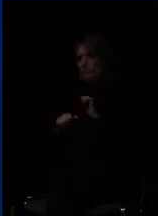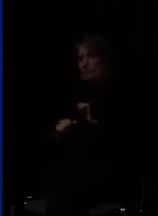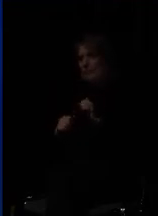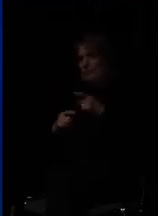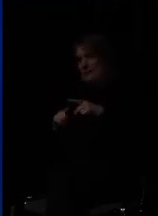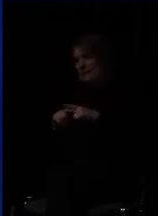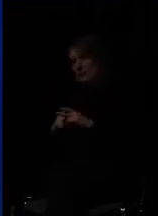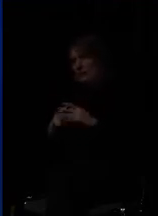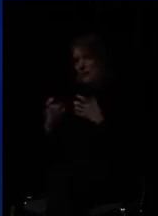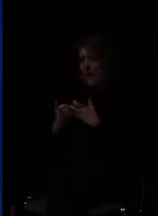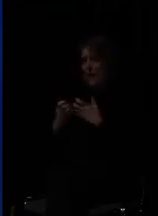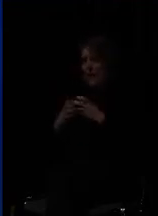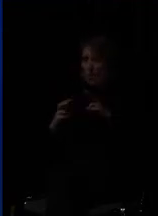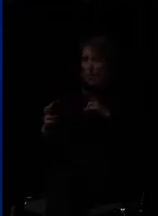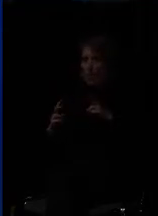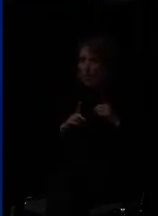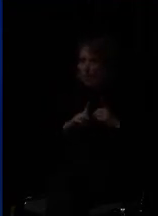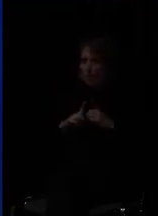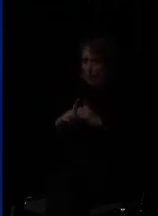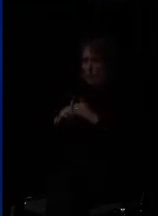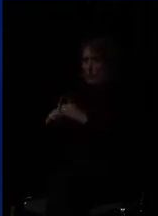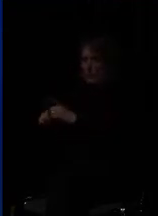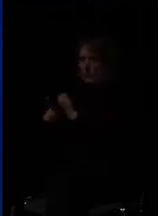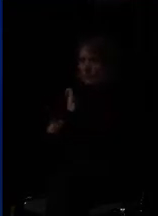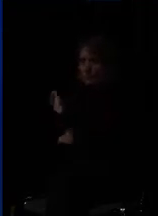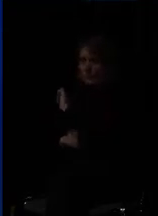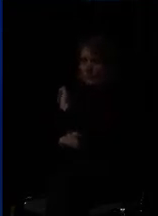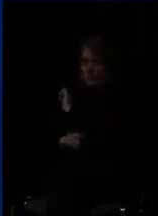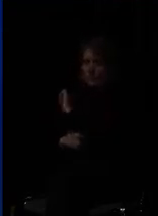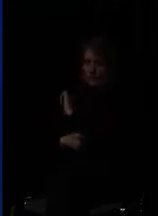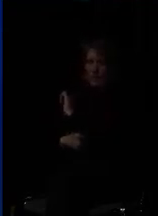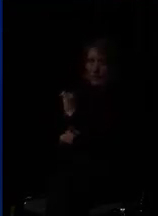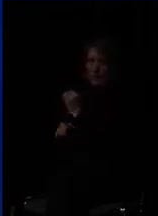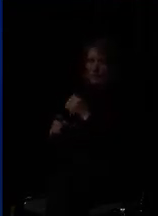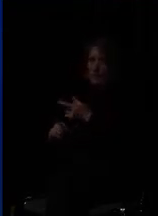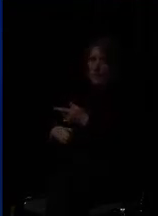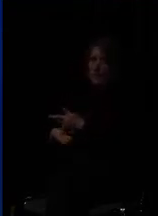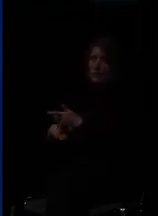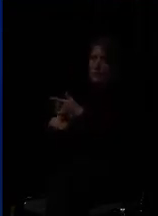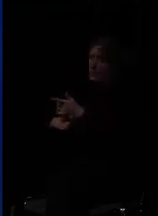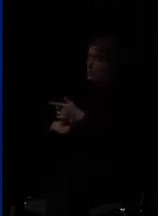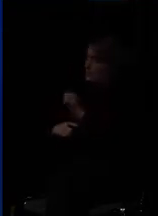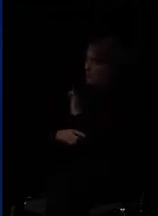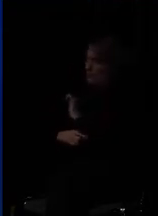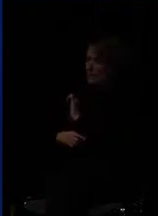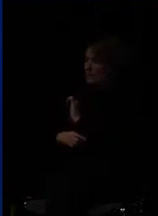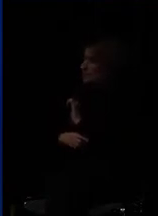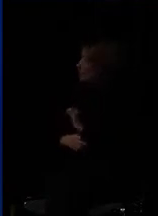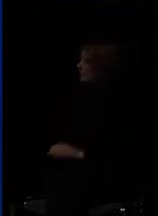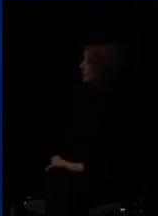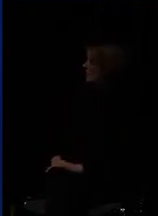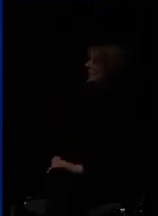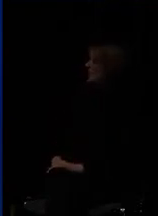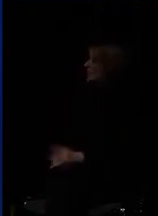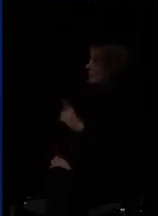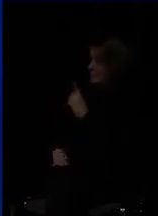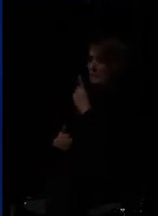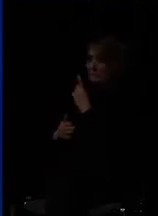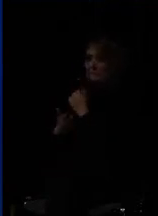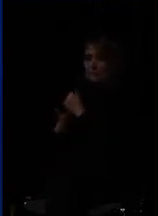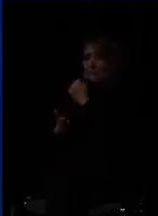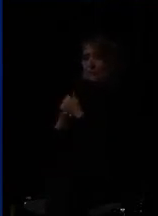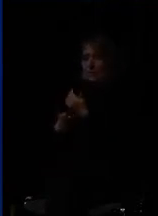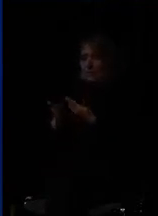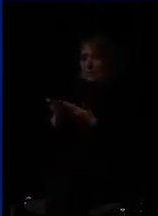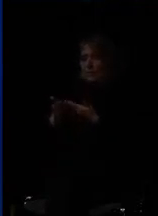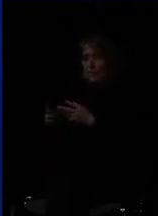want to approach a shoot. And it's super crude, but the thing that really is set up is it was a brilliant way to communicate